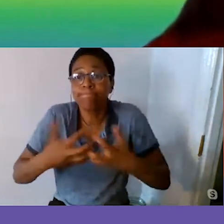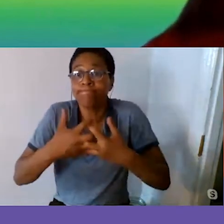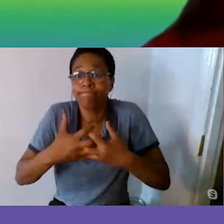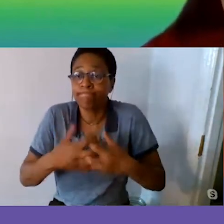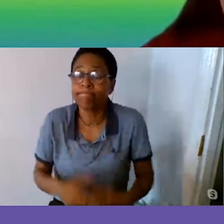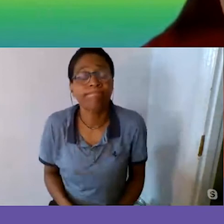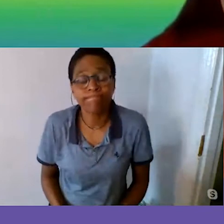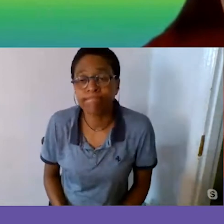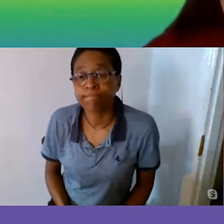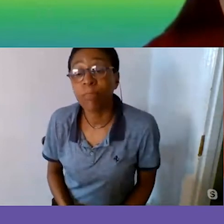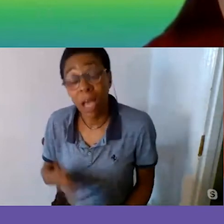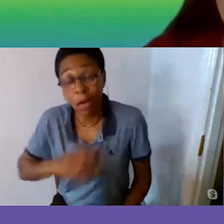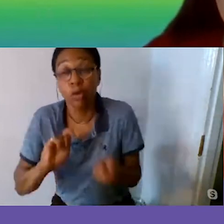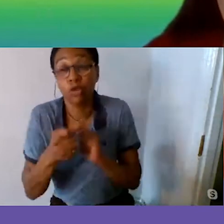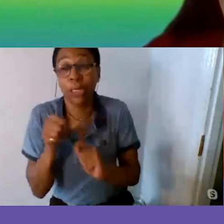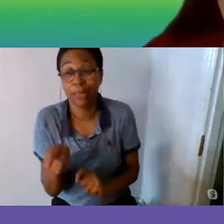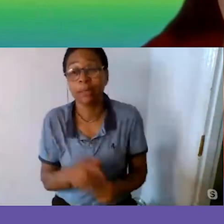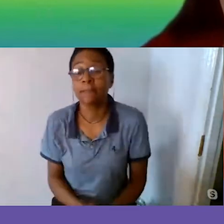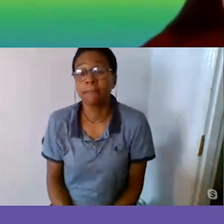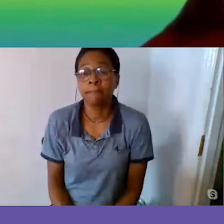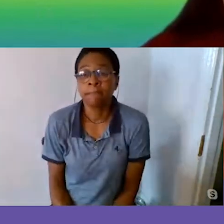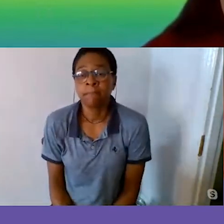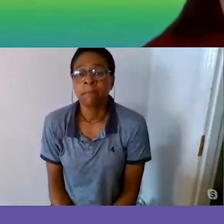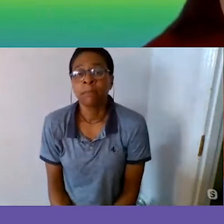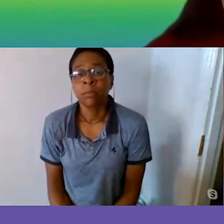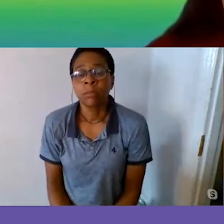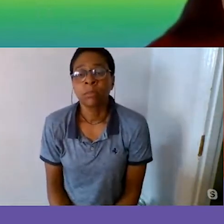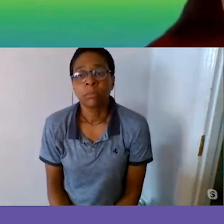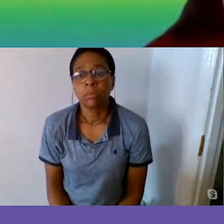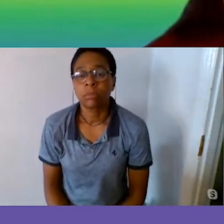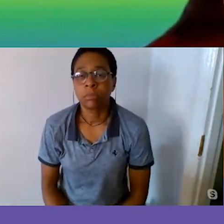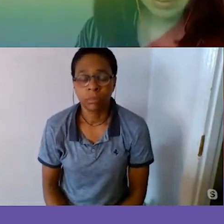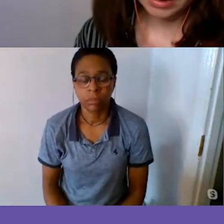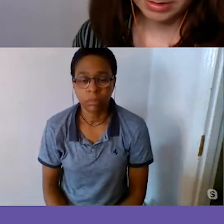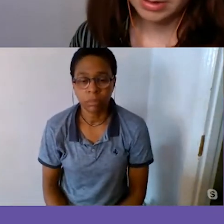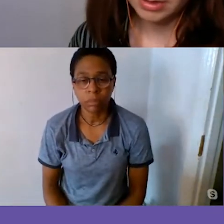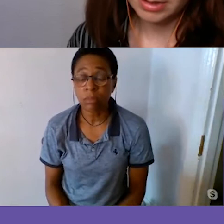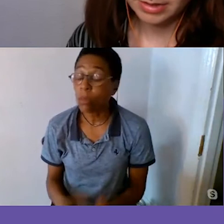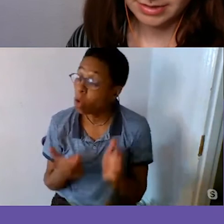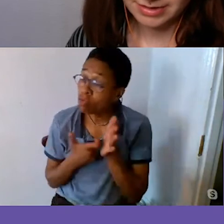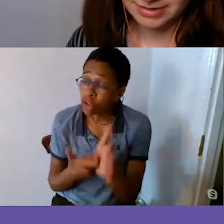we want to change, really. Yeah, great. And Rasheen?